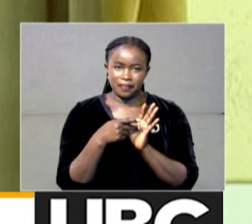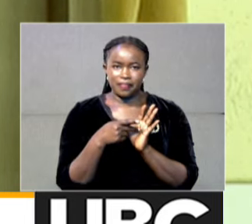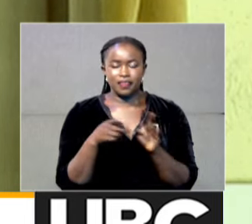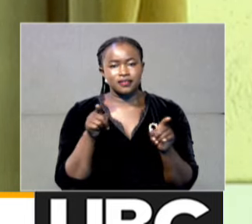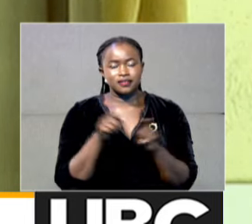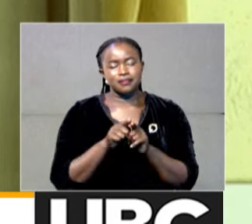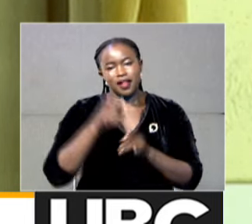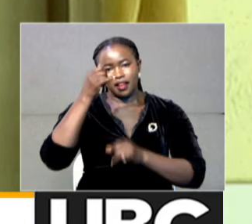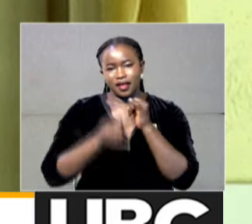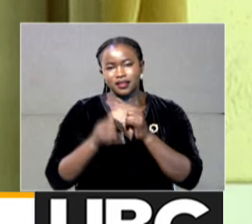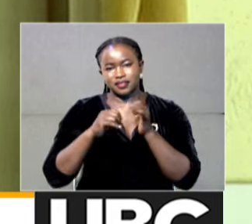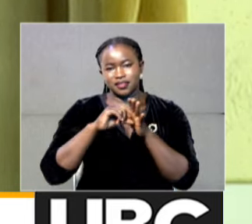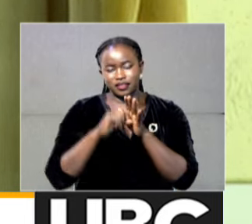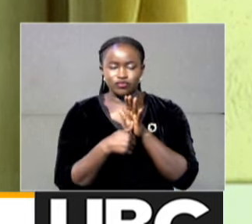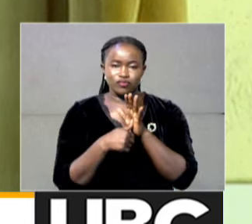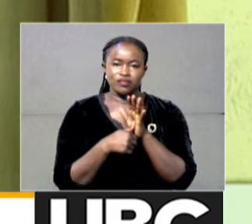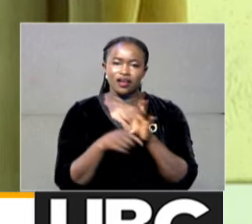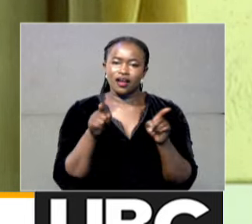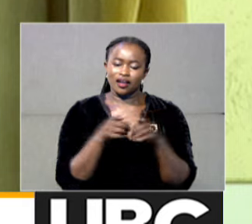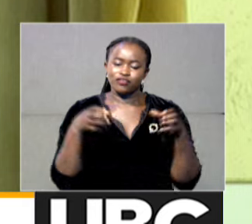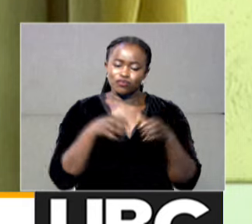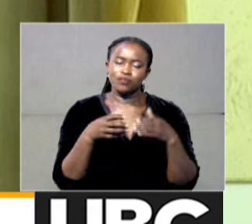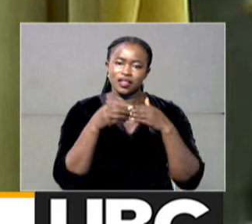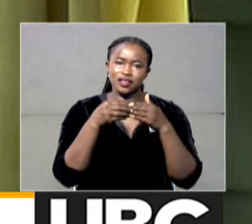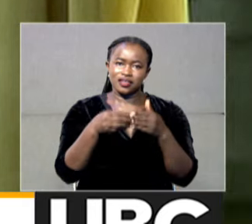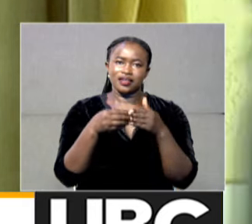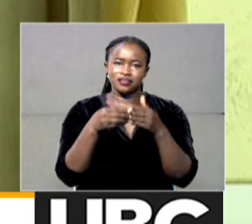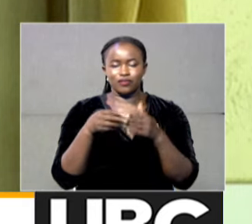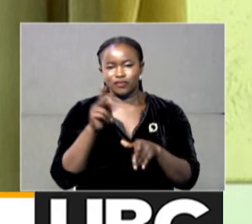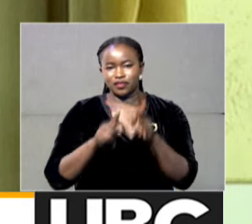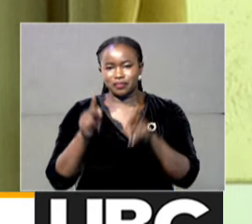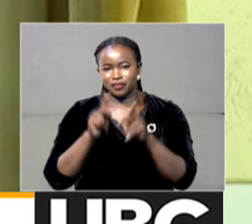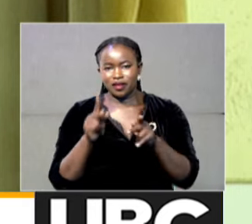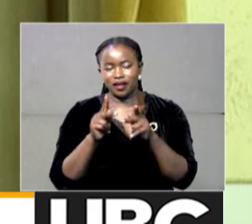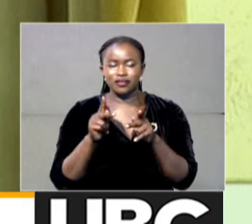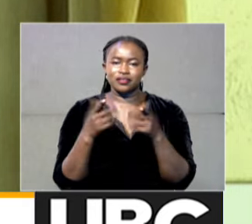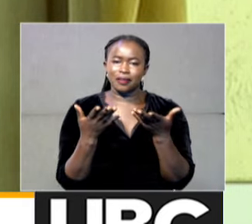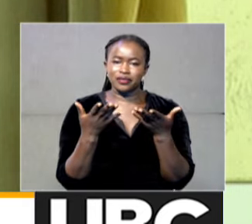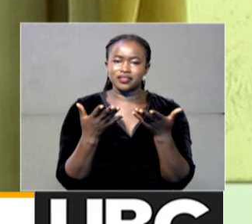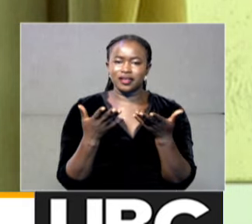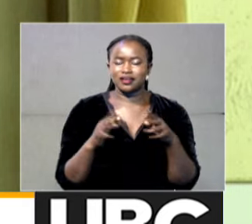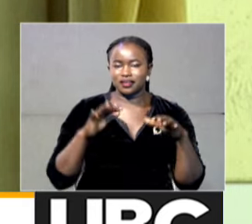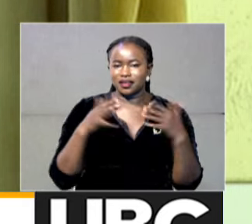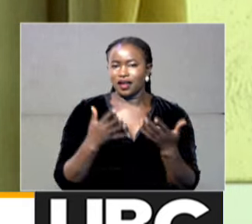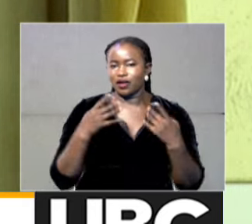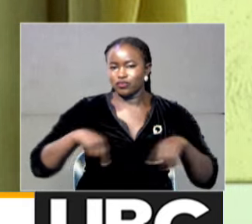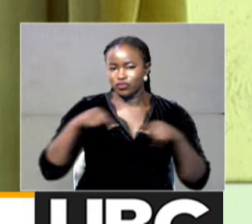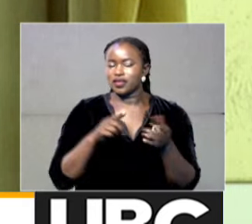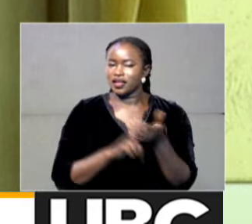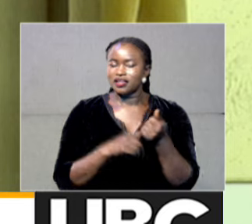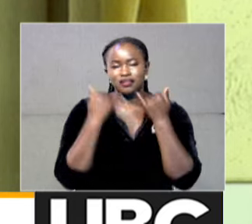And lastly, as leaders of the people, how do we get